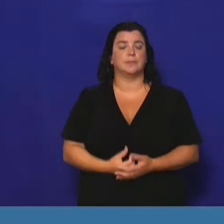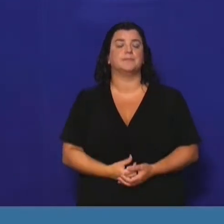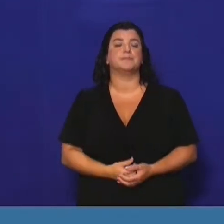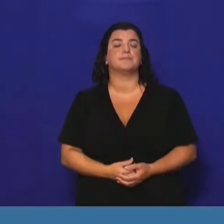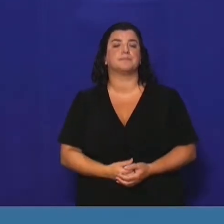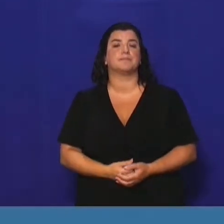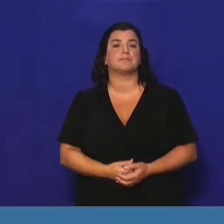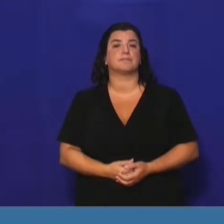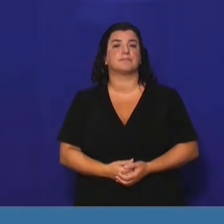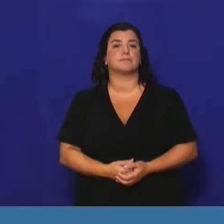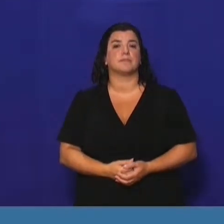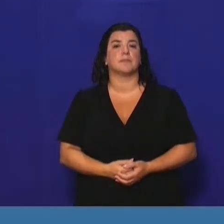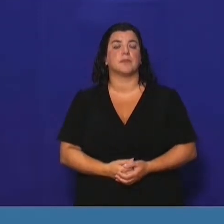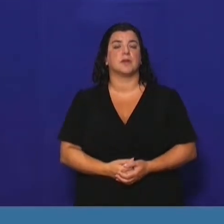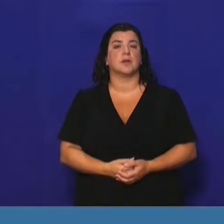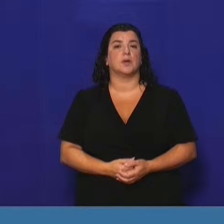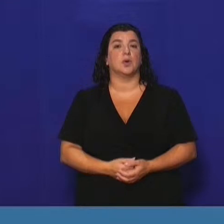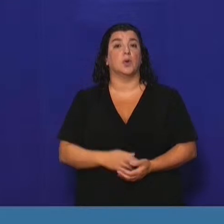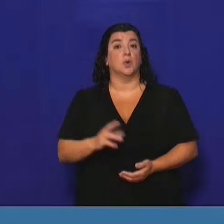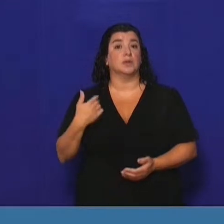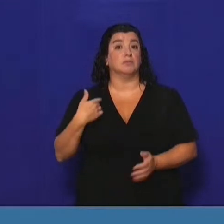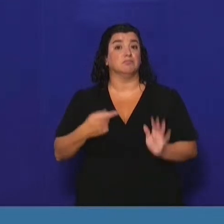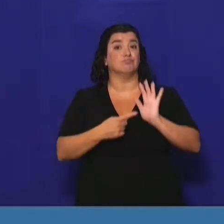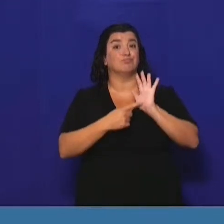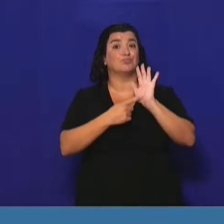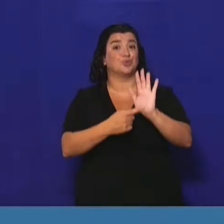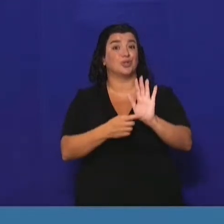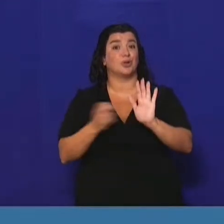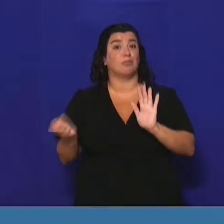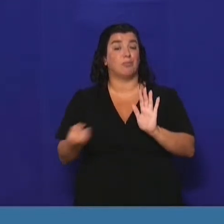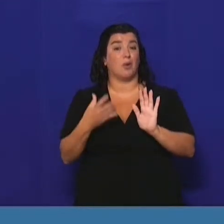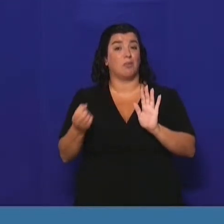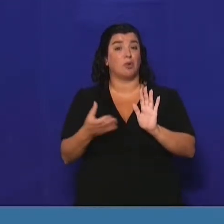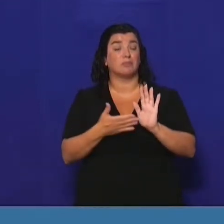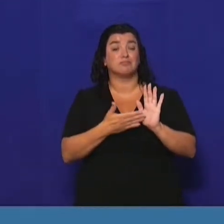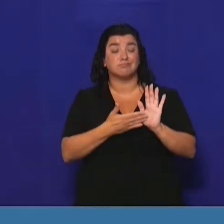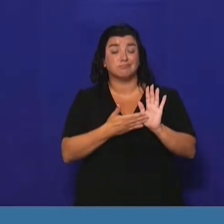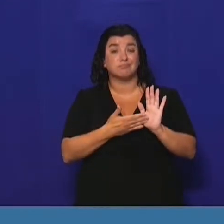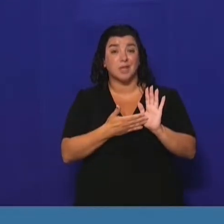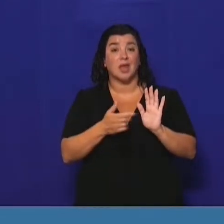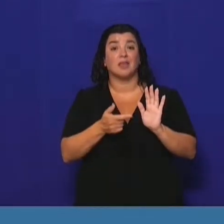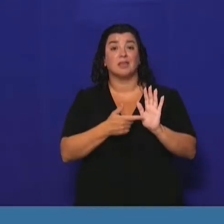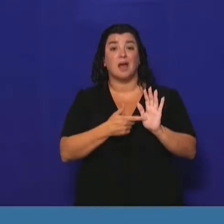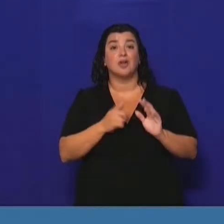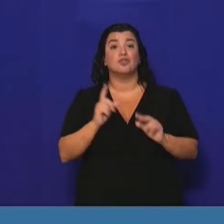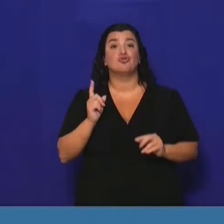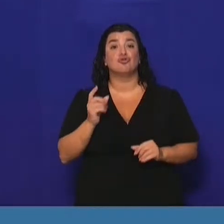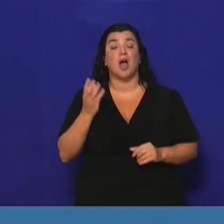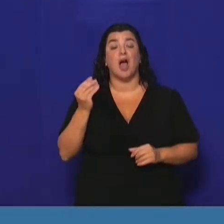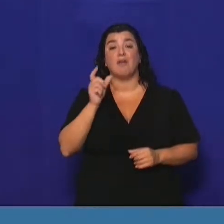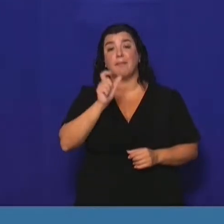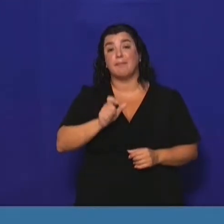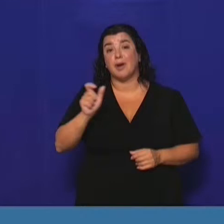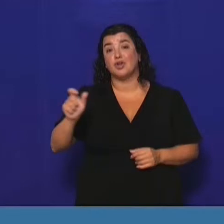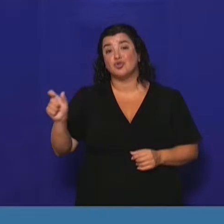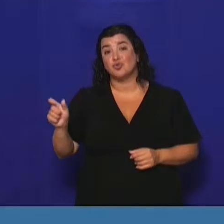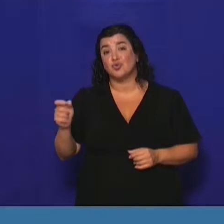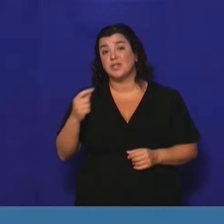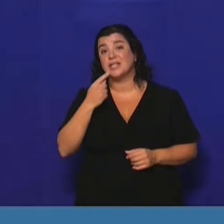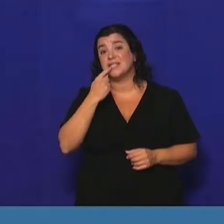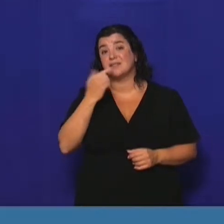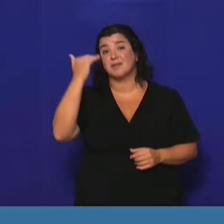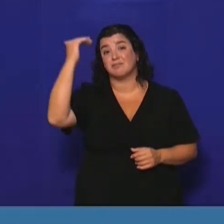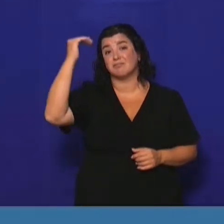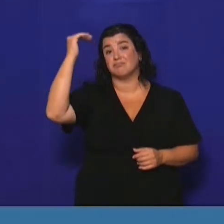hija ċara wkoll bħalma rejtkom għaliex aħna kellna numru ta' persuni li kienu affettwati, numru kbir minnhom li